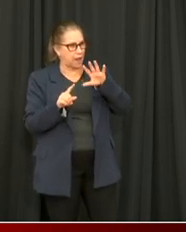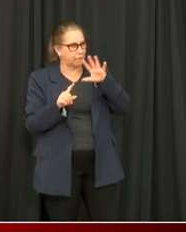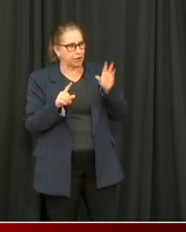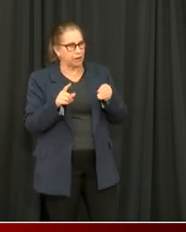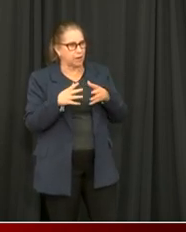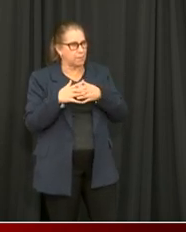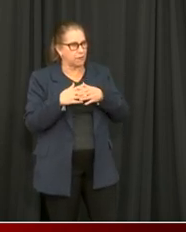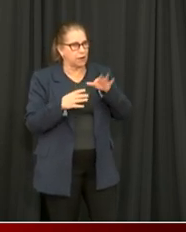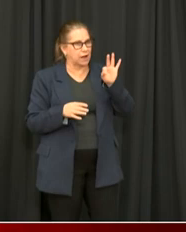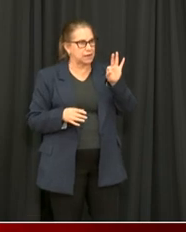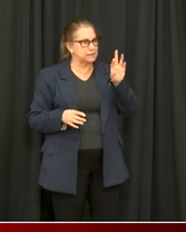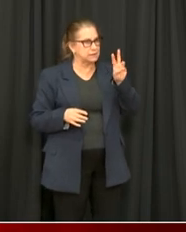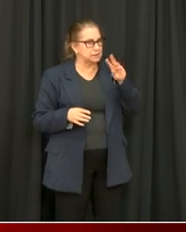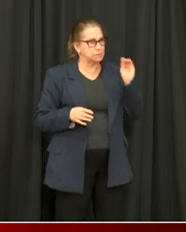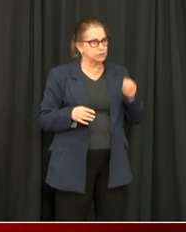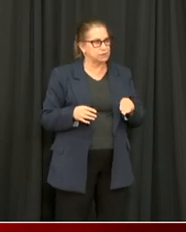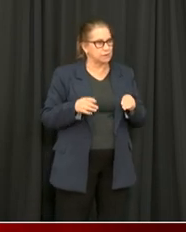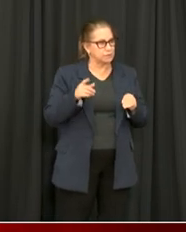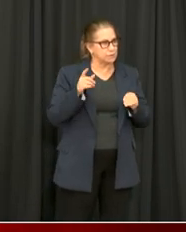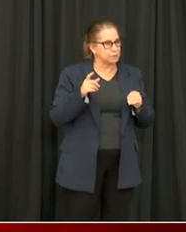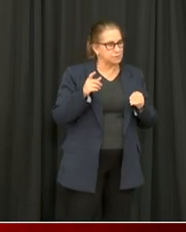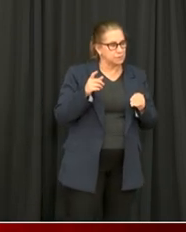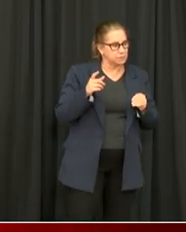91%. Does that concern you?